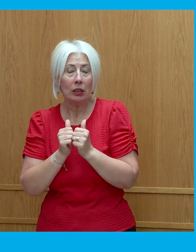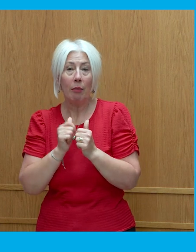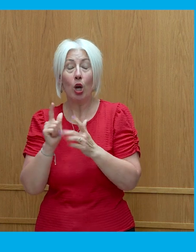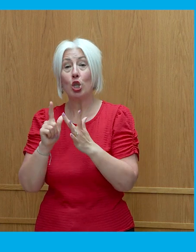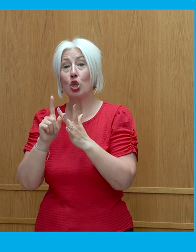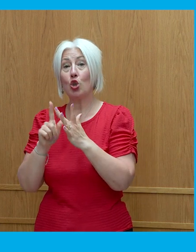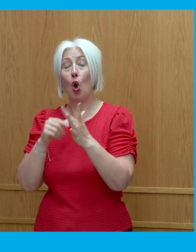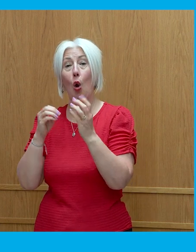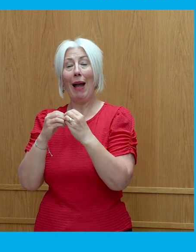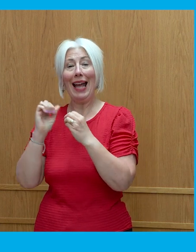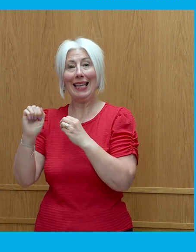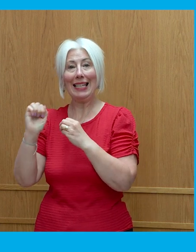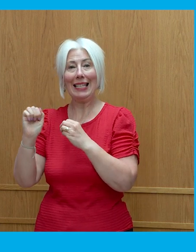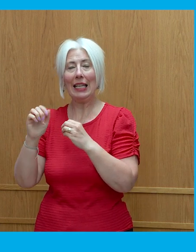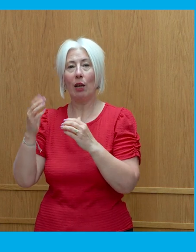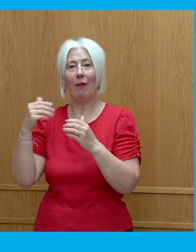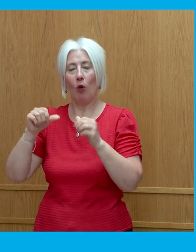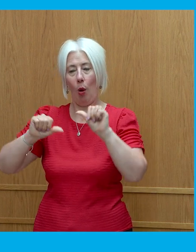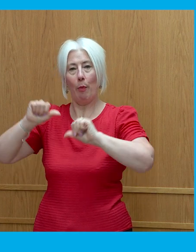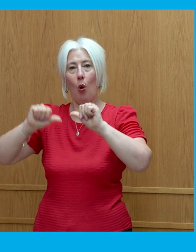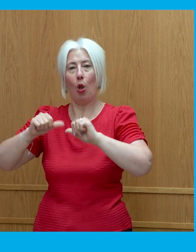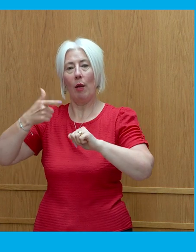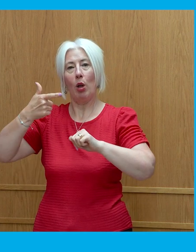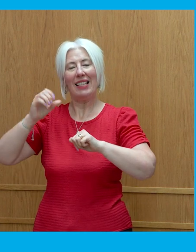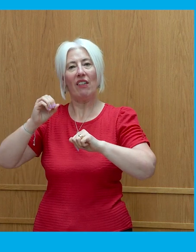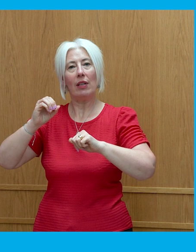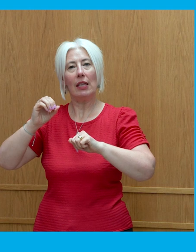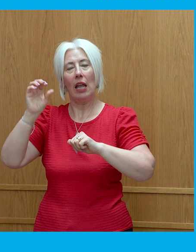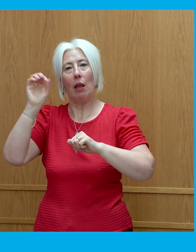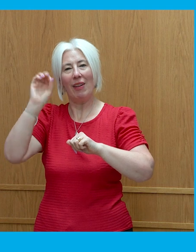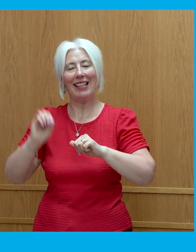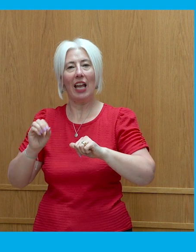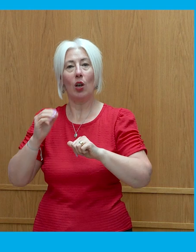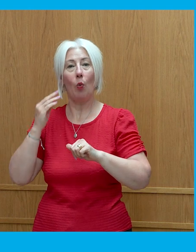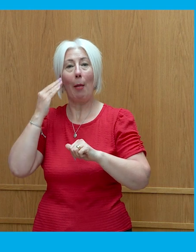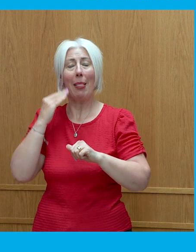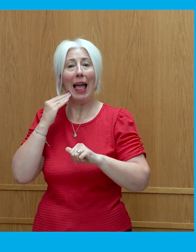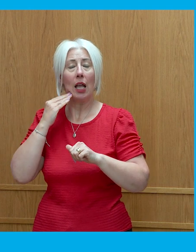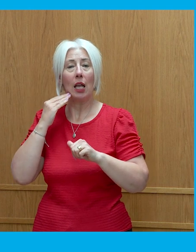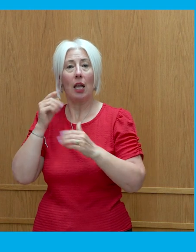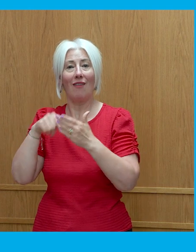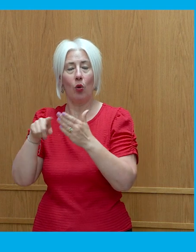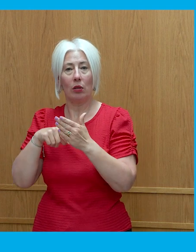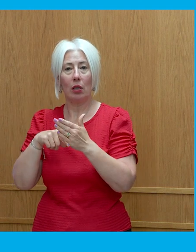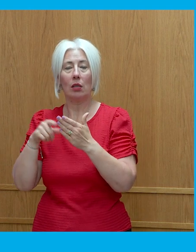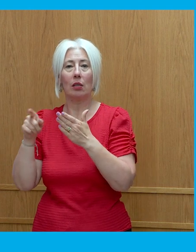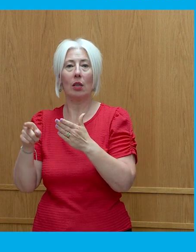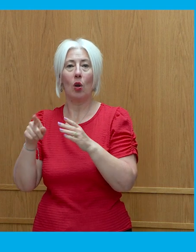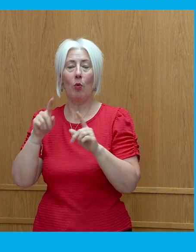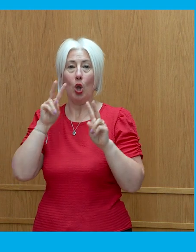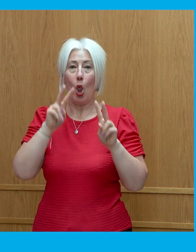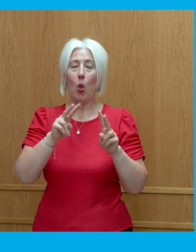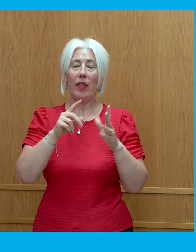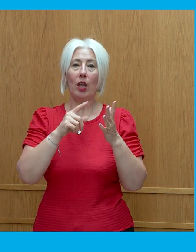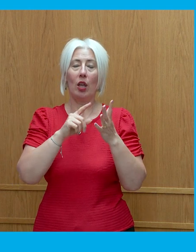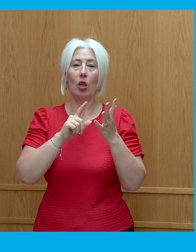was only polling at around 70% with black voters. Yeah. And you start to talk about this with the composition of the U.S.